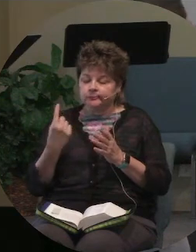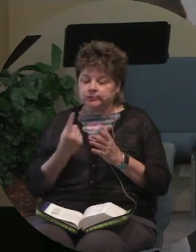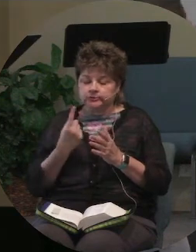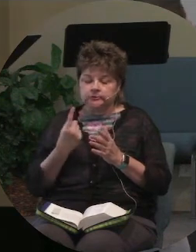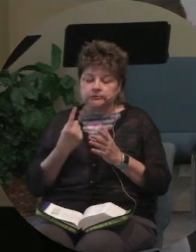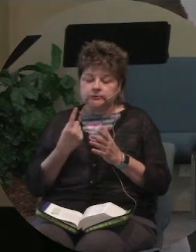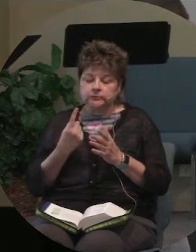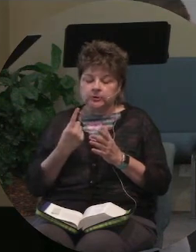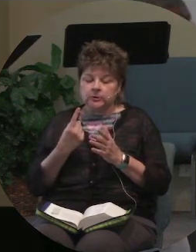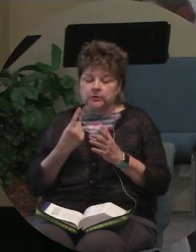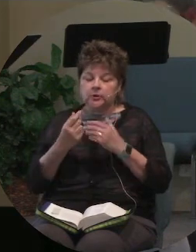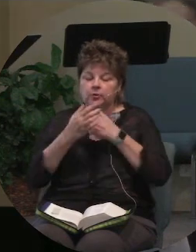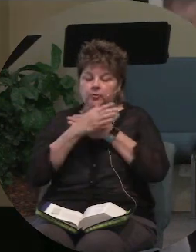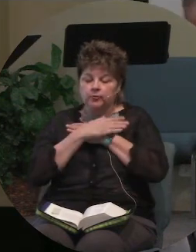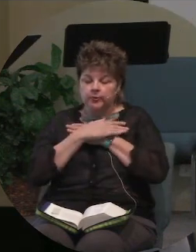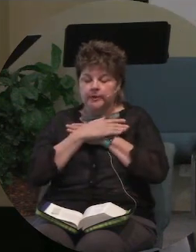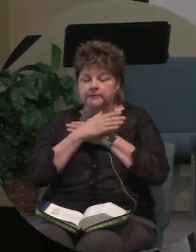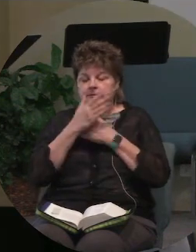would rest in you.